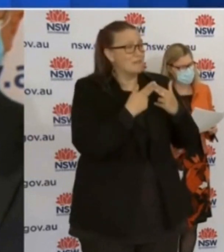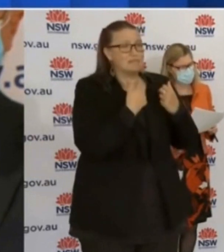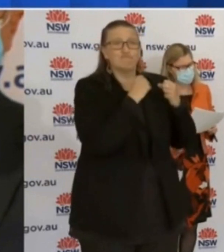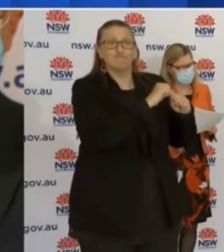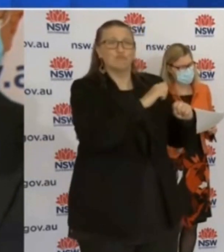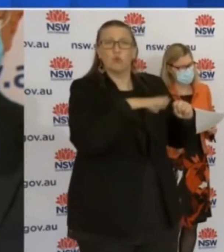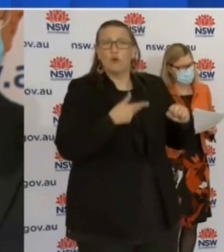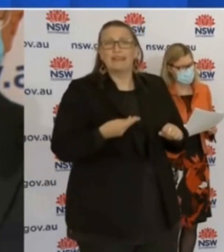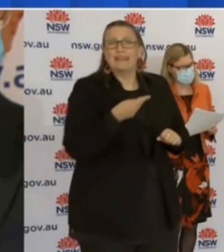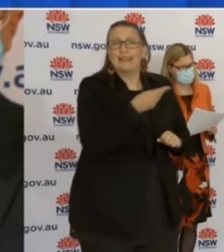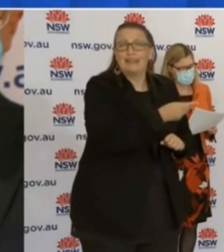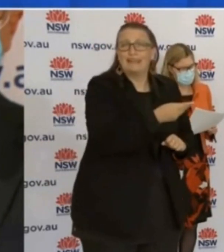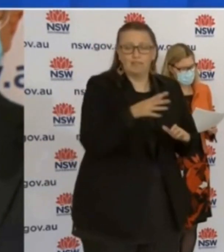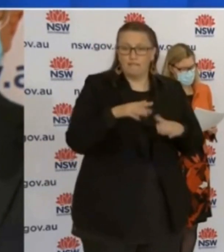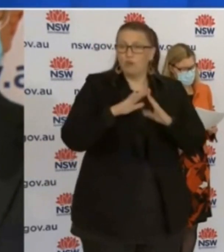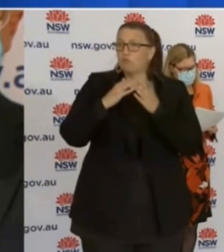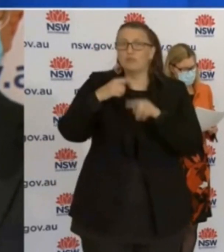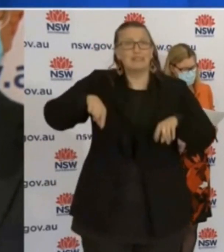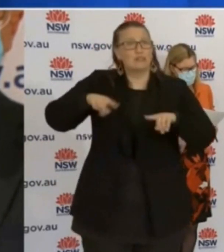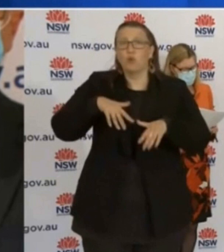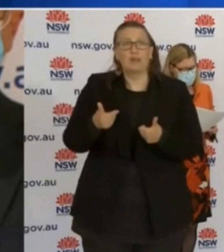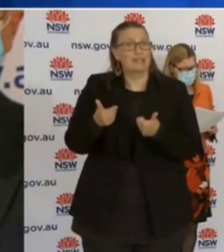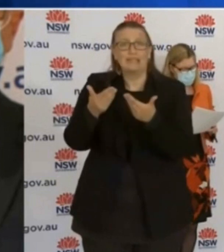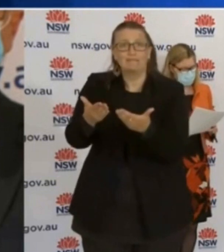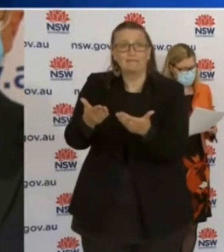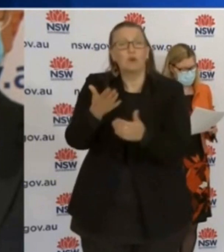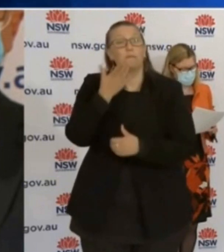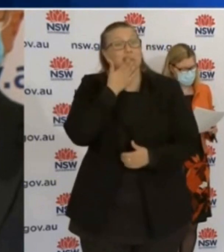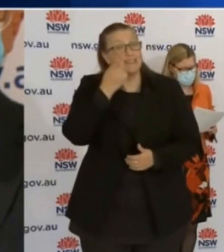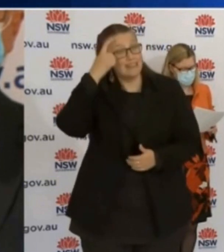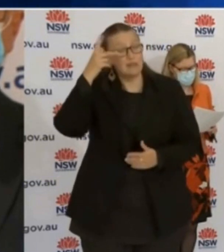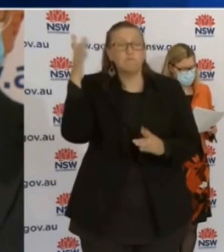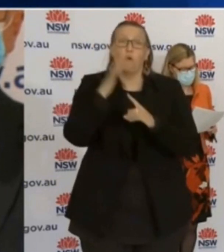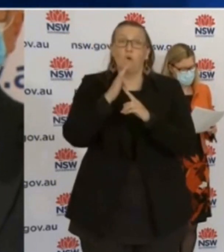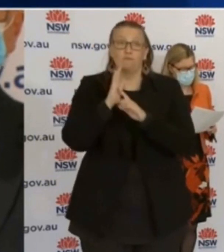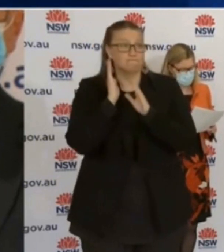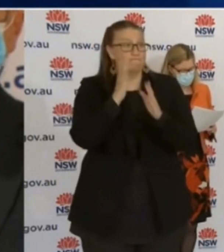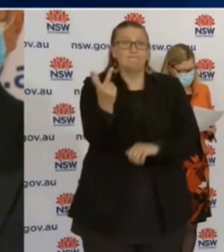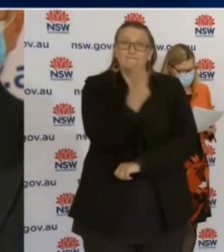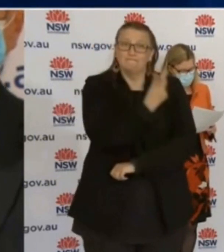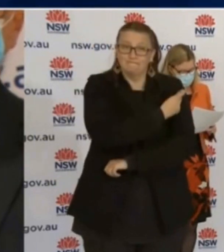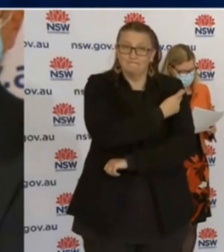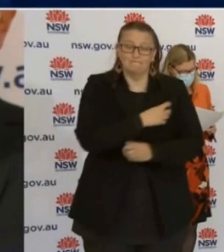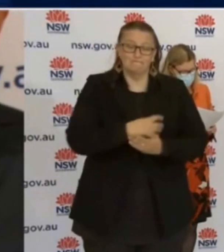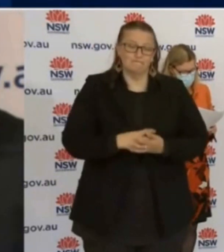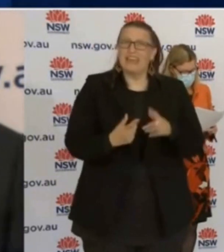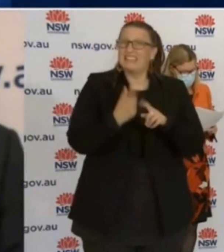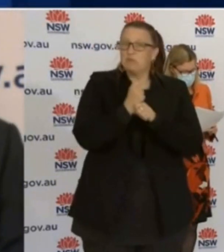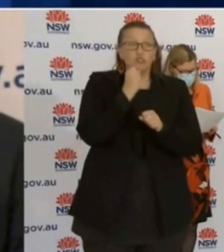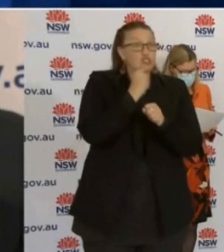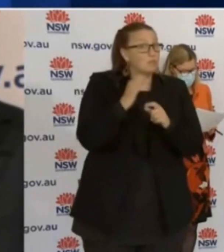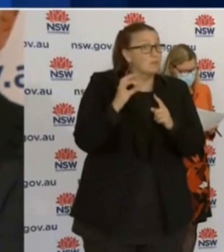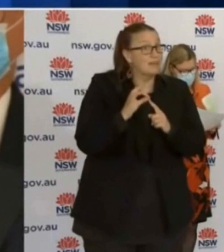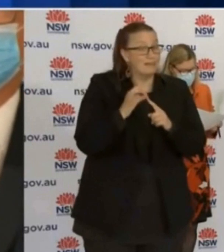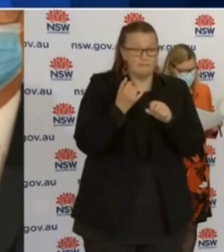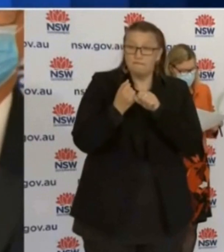GP, whether it's through the local pharmacist, whether it's through one of our New South Wales health clinics, whether it's through your local place of worship or community centre